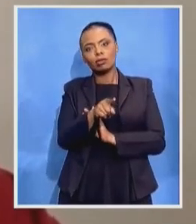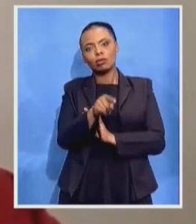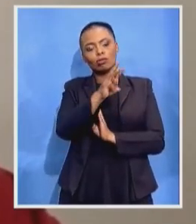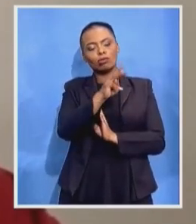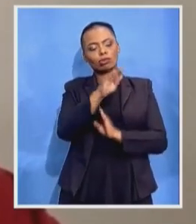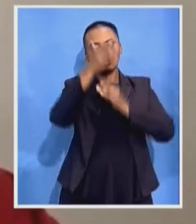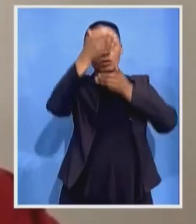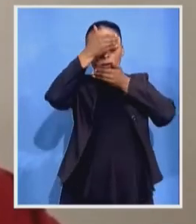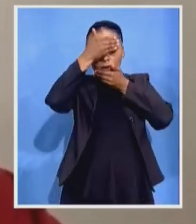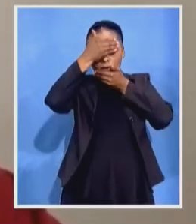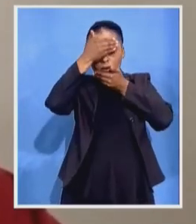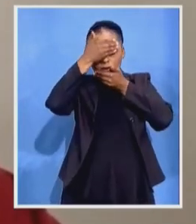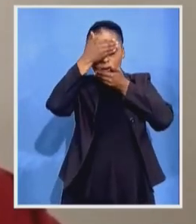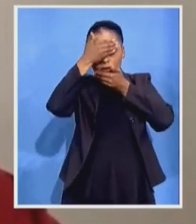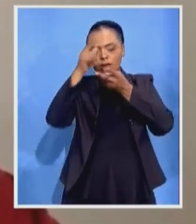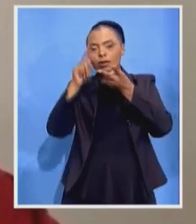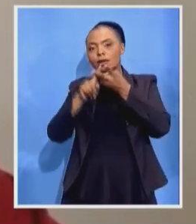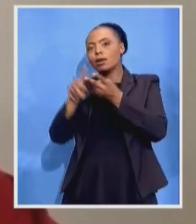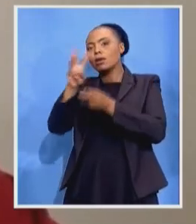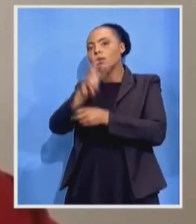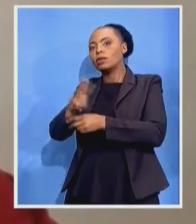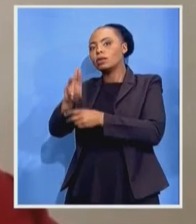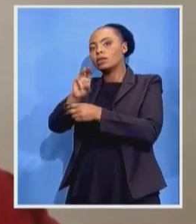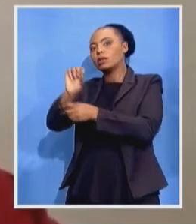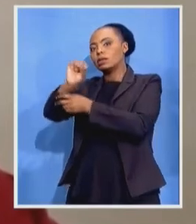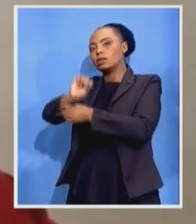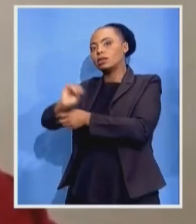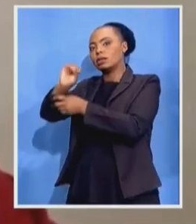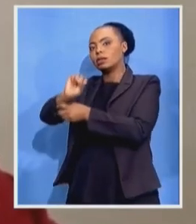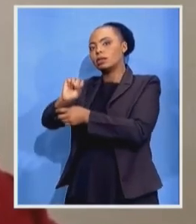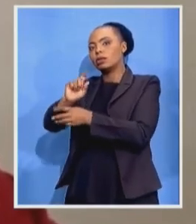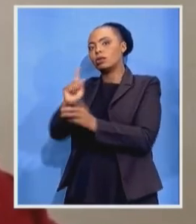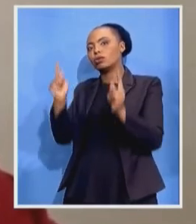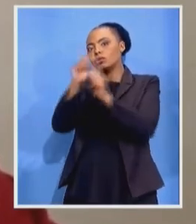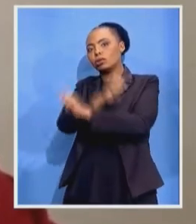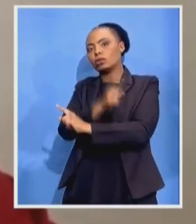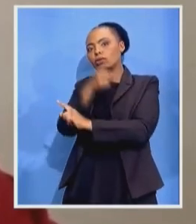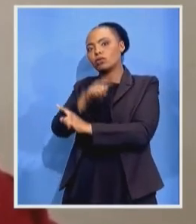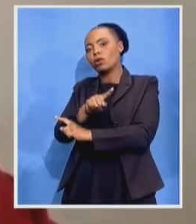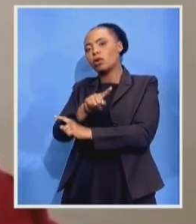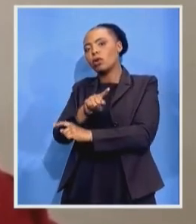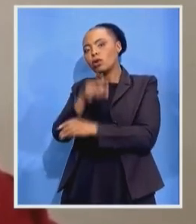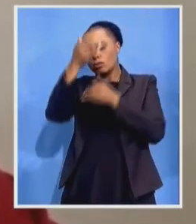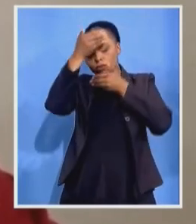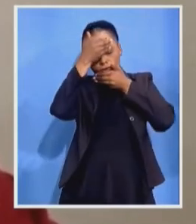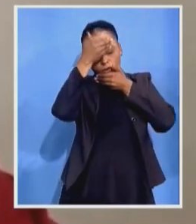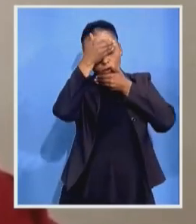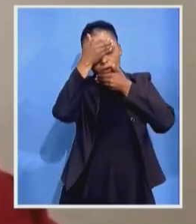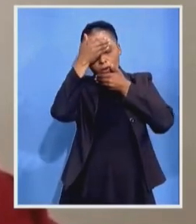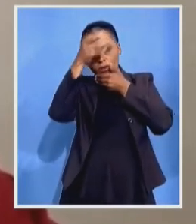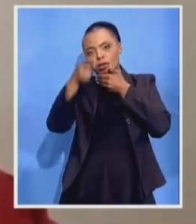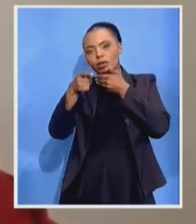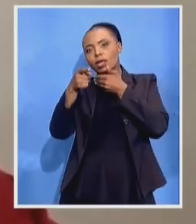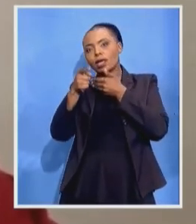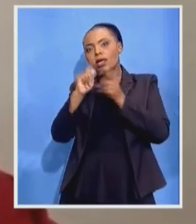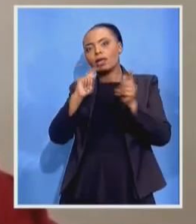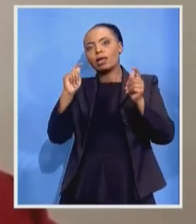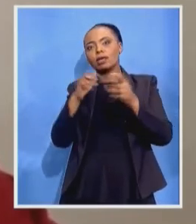in exchange for Morocco establishing full diplomatic relations with the apartheid Israeli